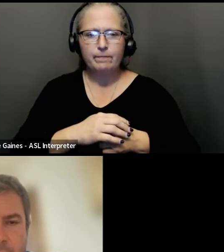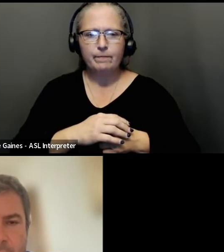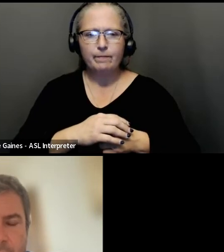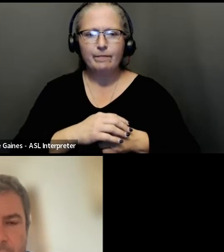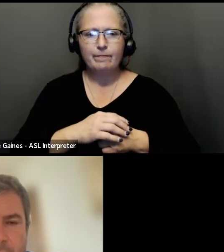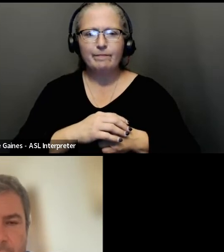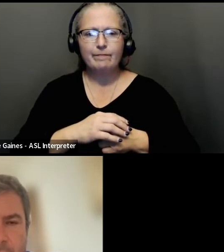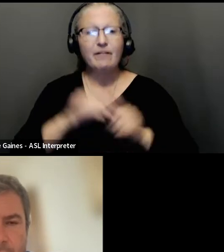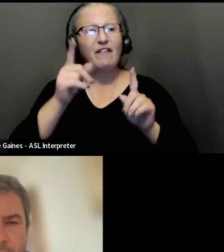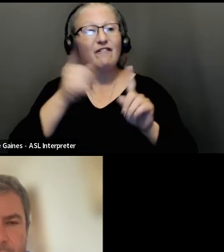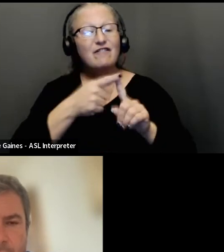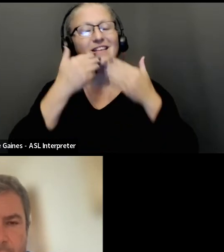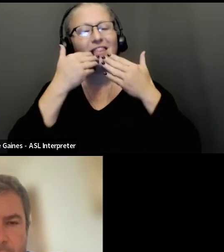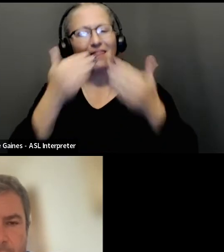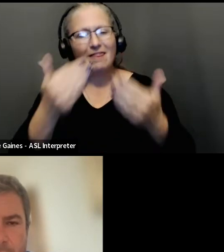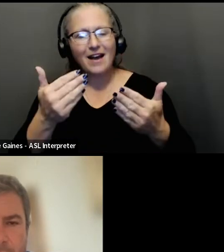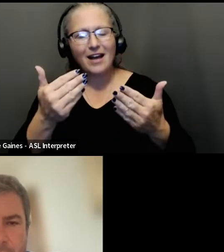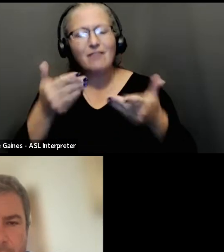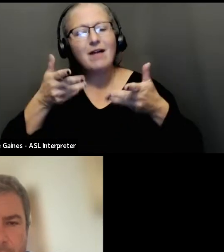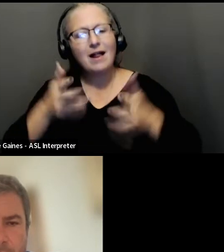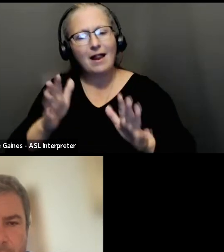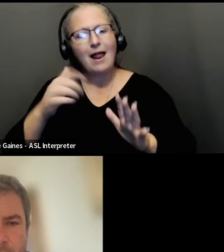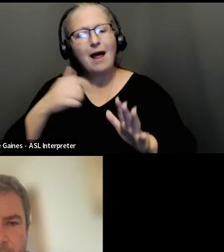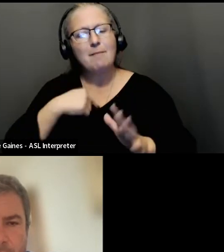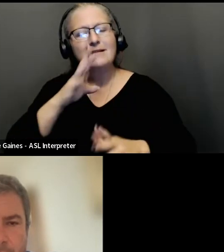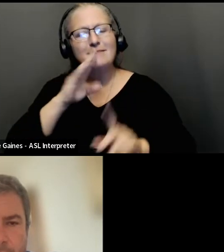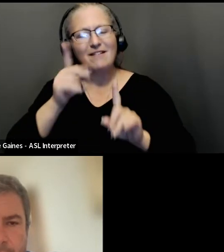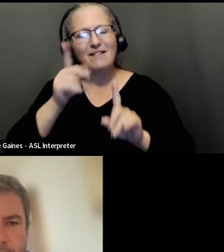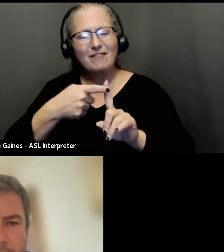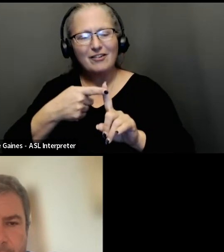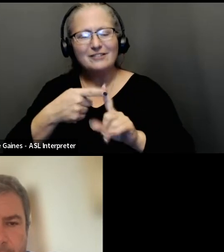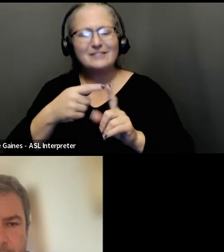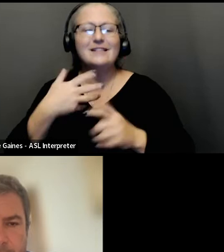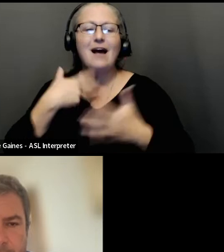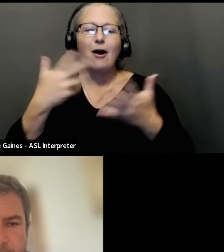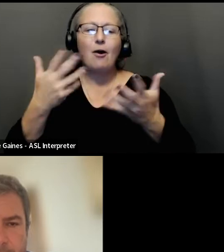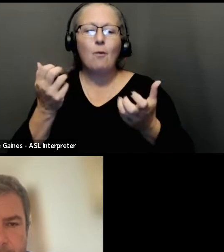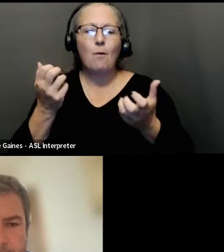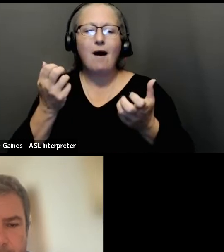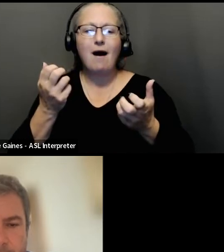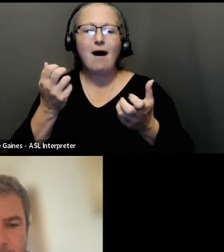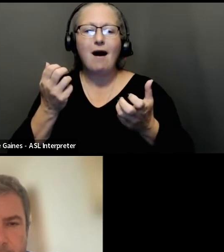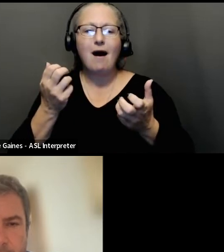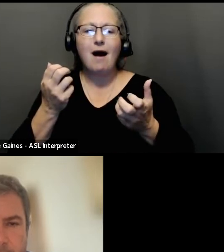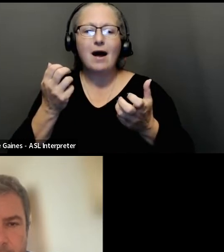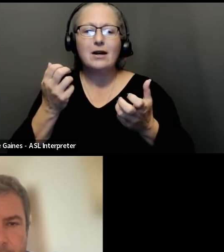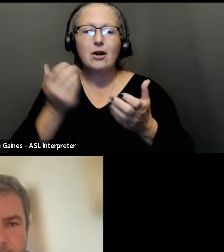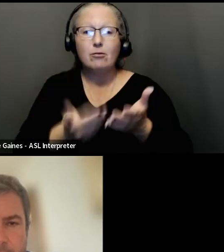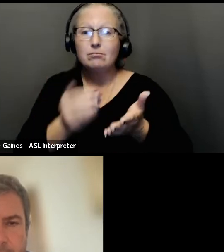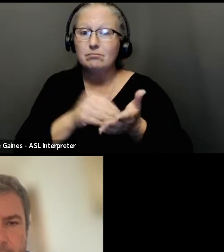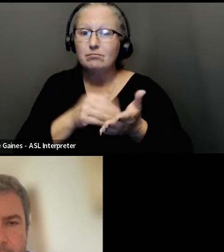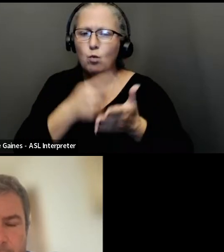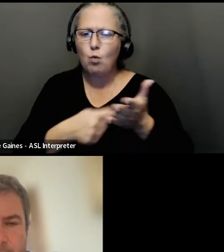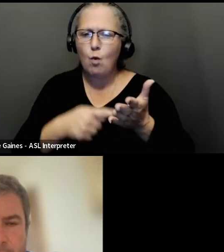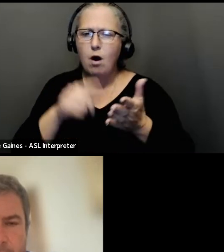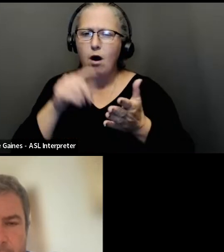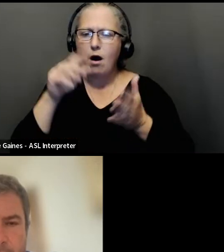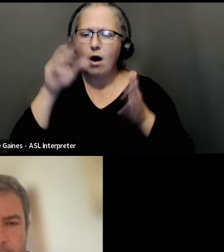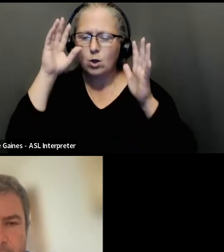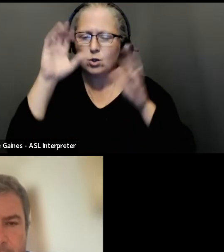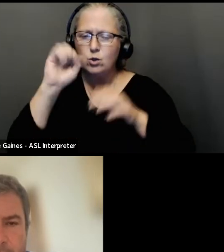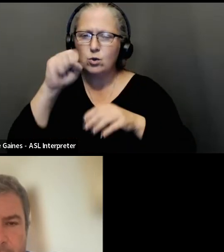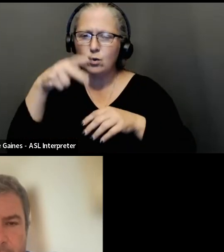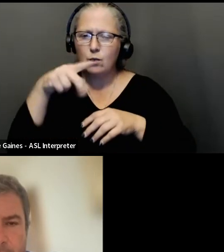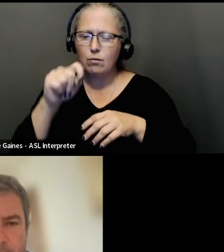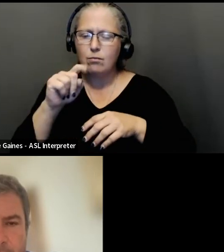First of all, thank you all for allowing me to speak first. And I want to just reiterate what the superintendent said at the beginning